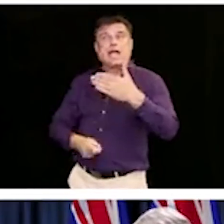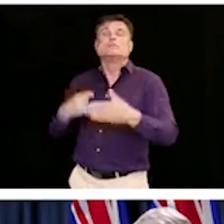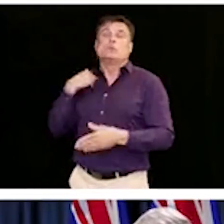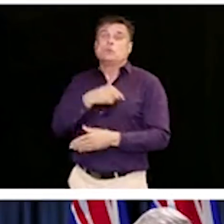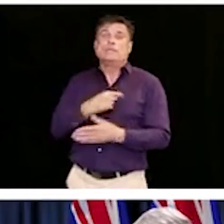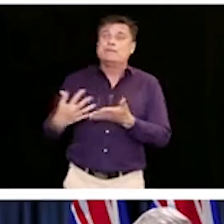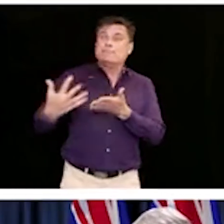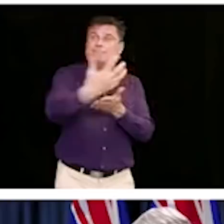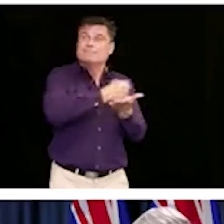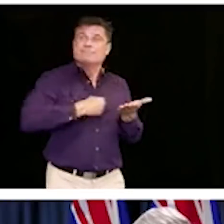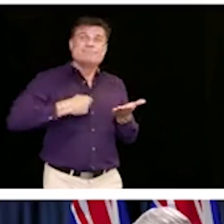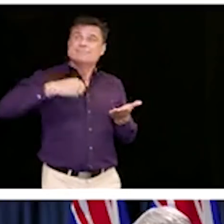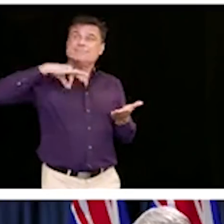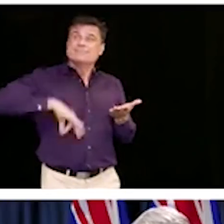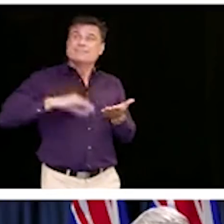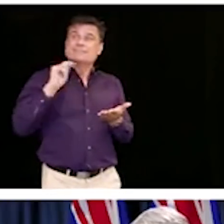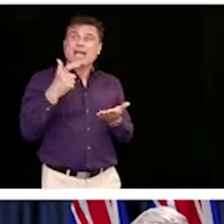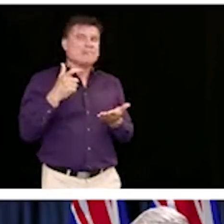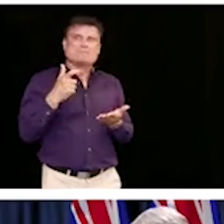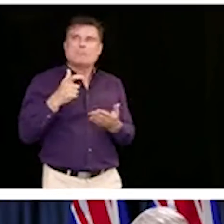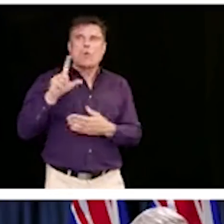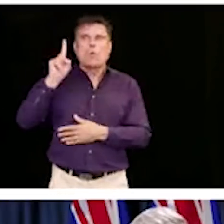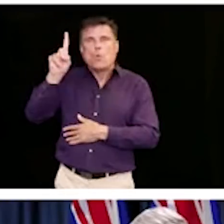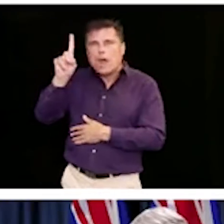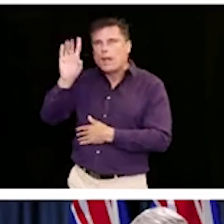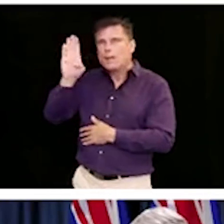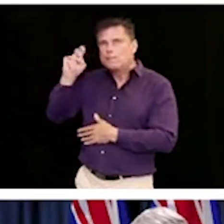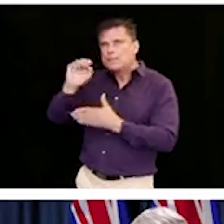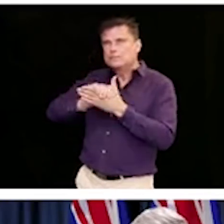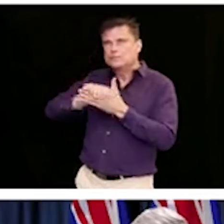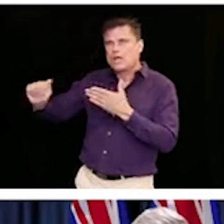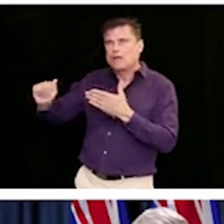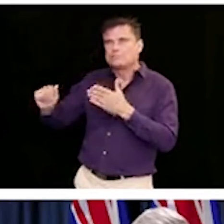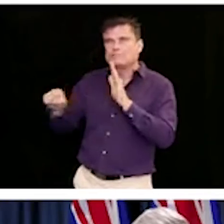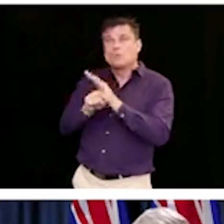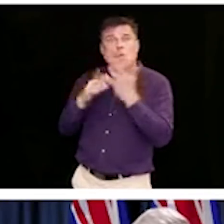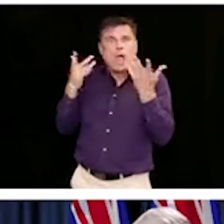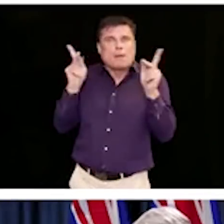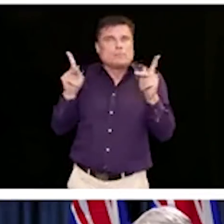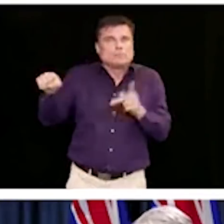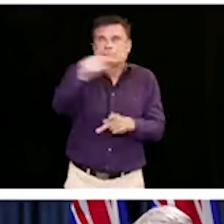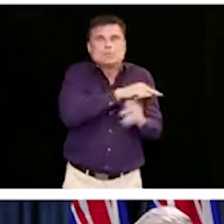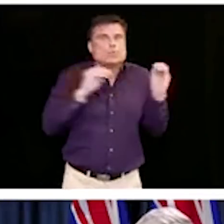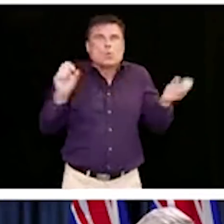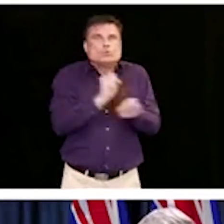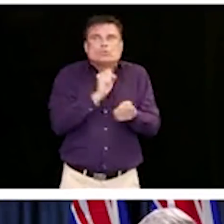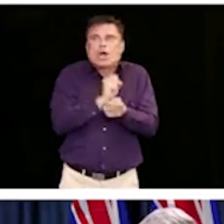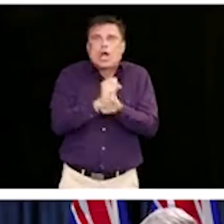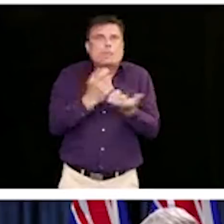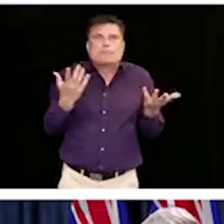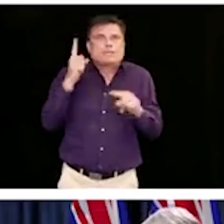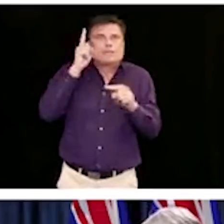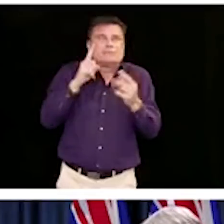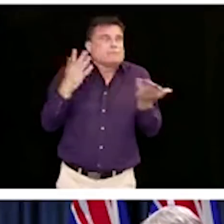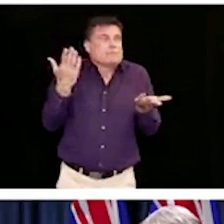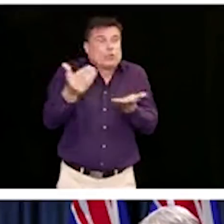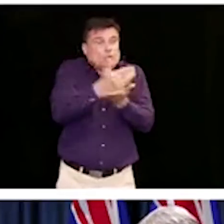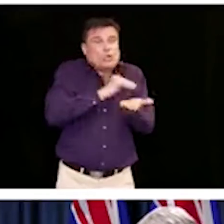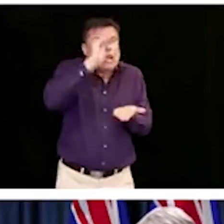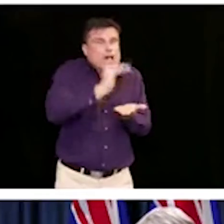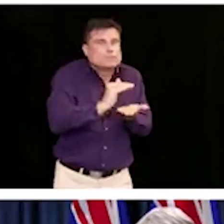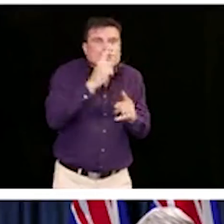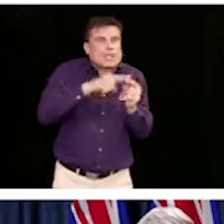billion from lower personal income and wages and salaries. 2020 household income